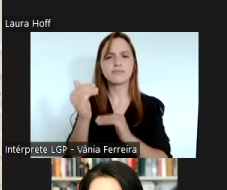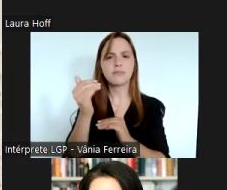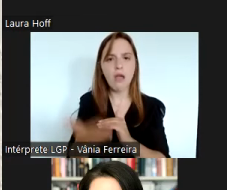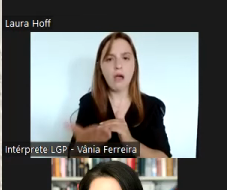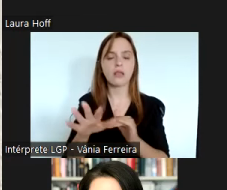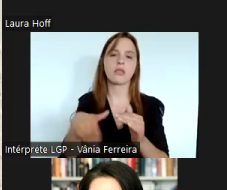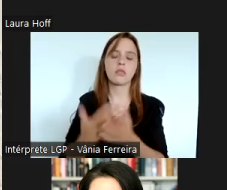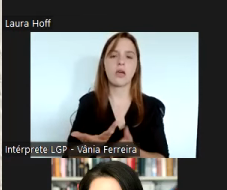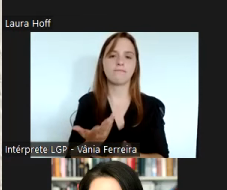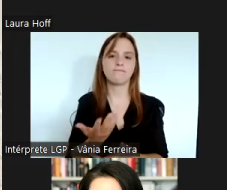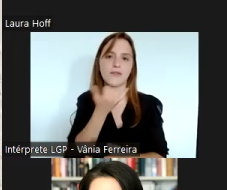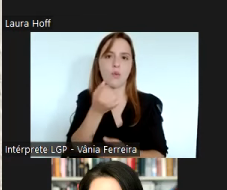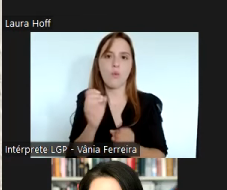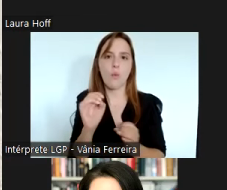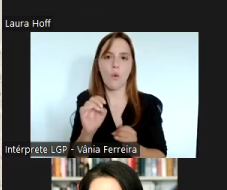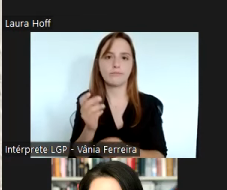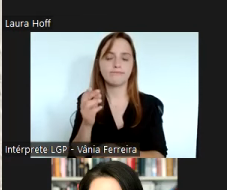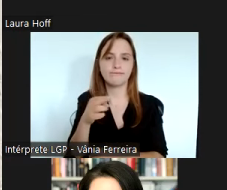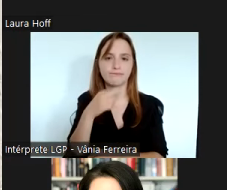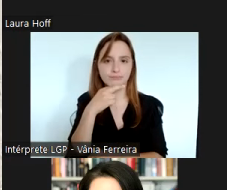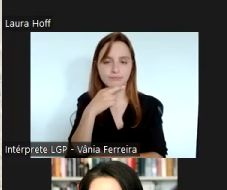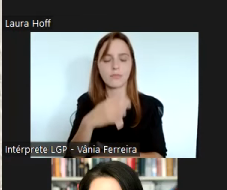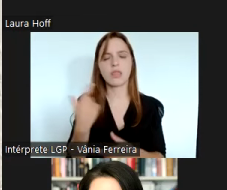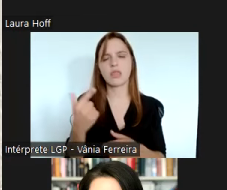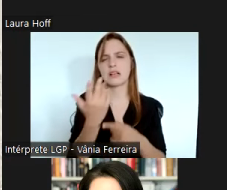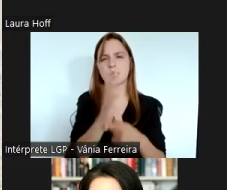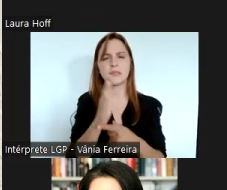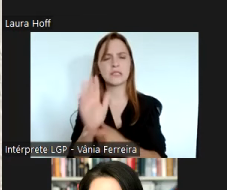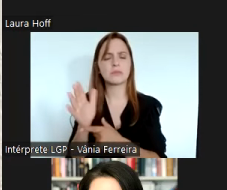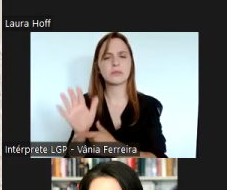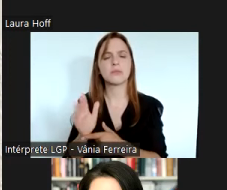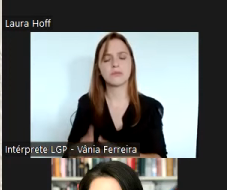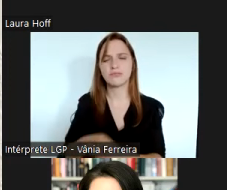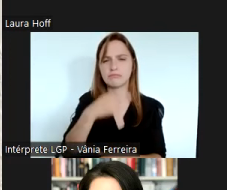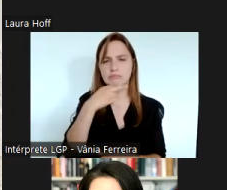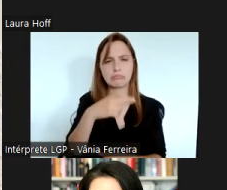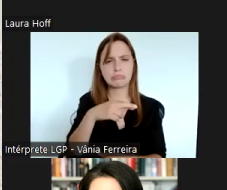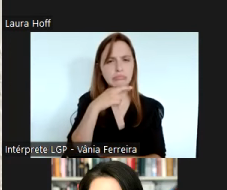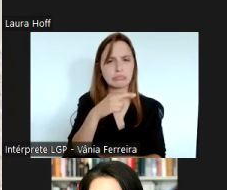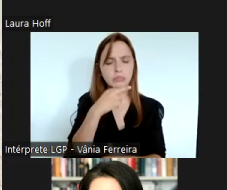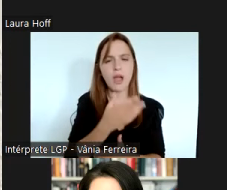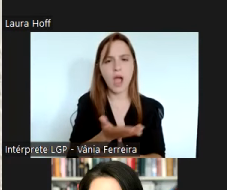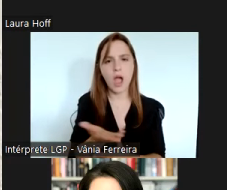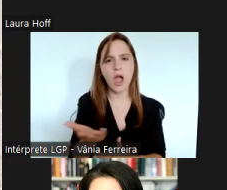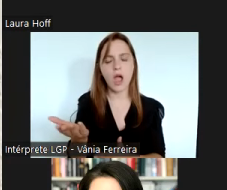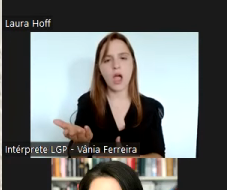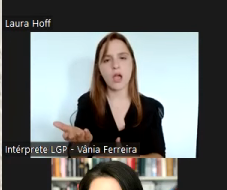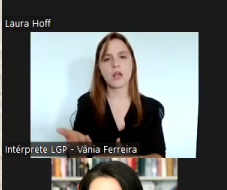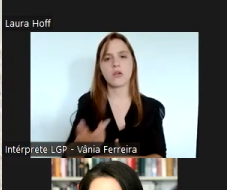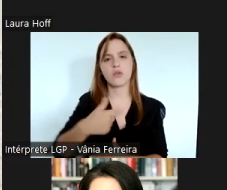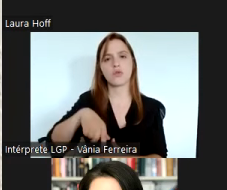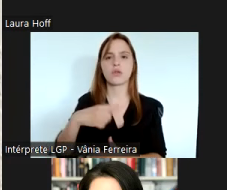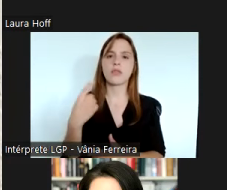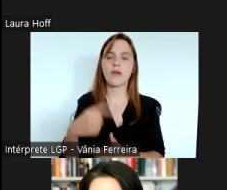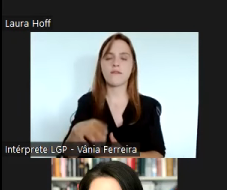many past examples in this world where unhappiness was a case, and we should be thriving for a happier